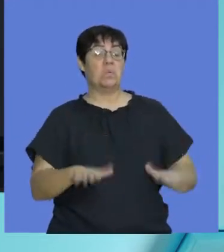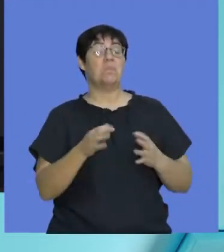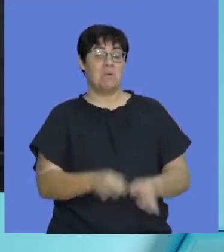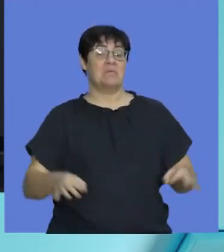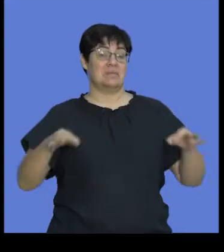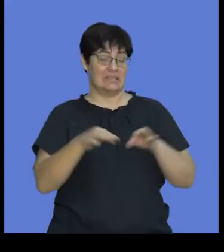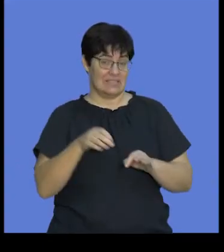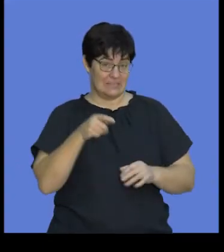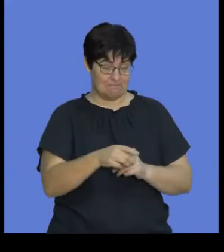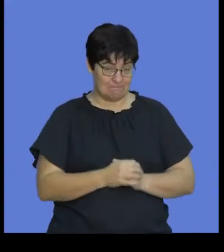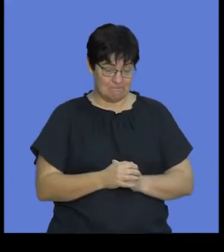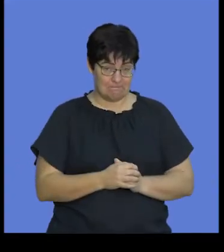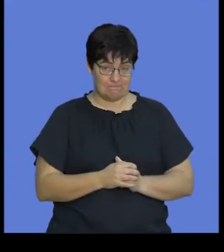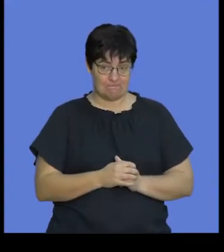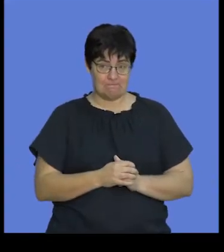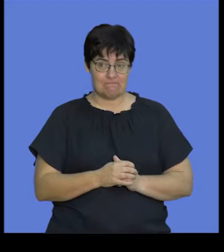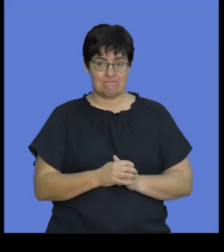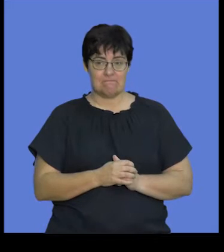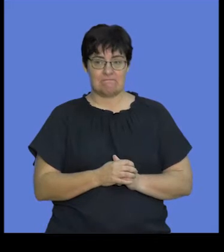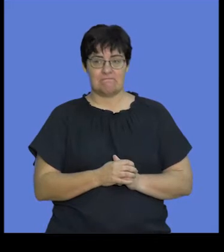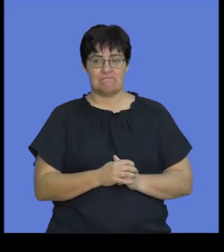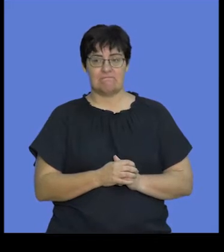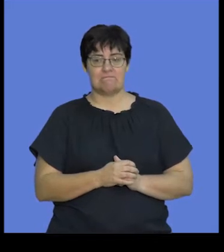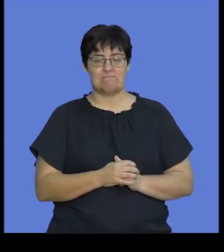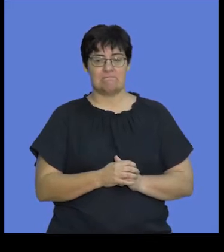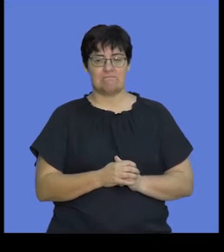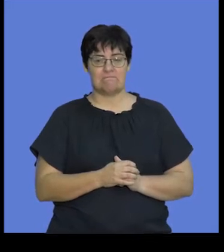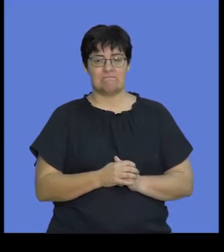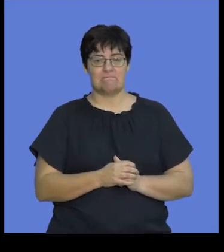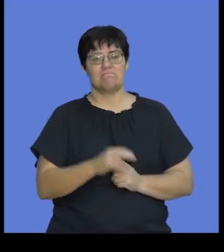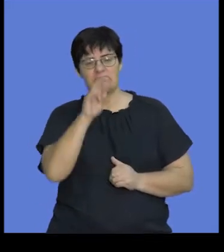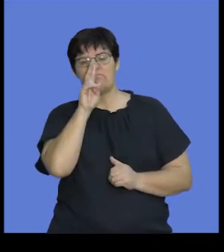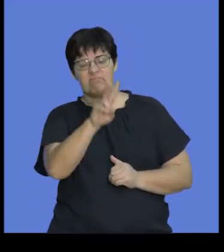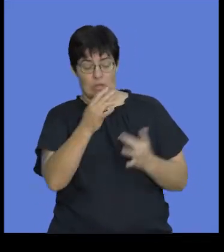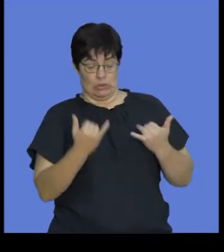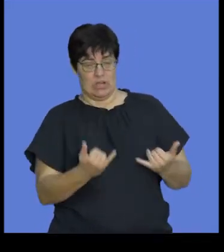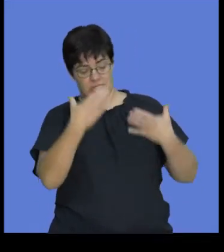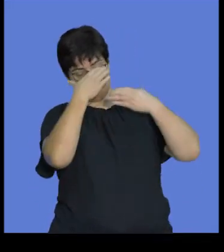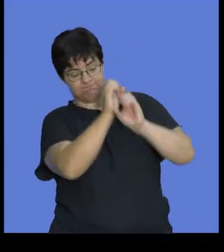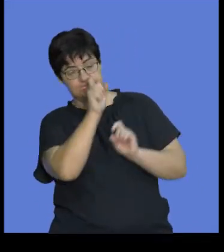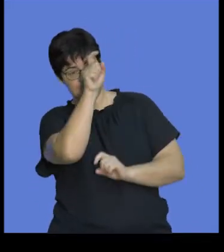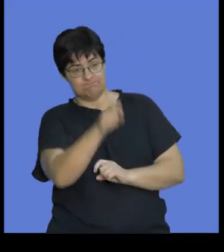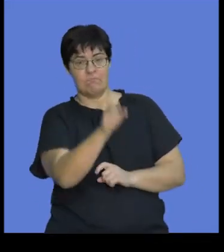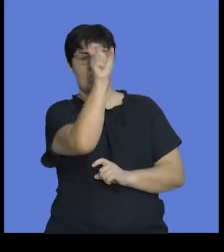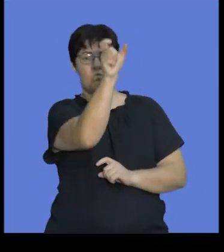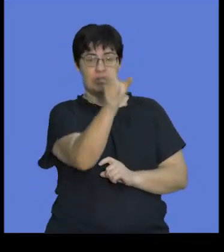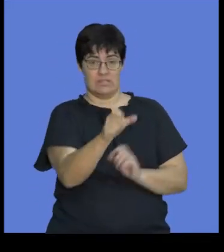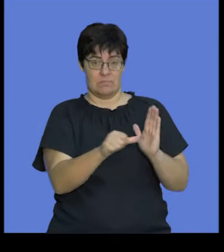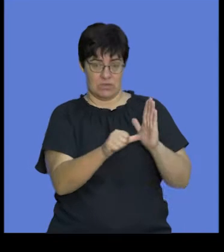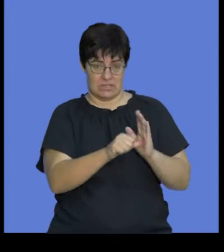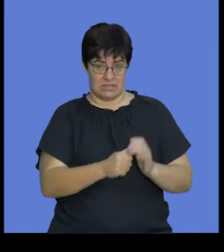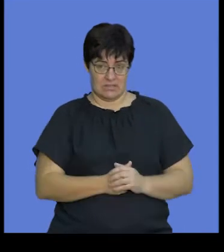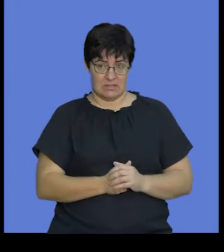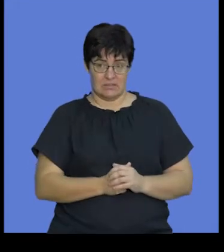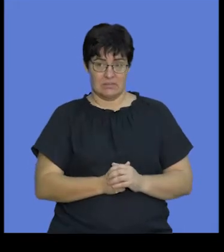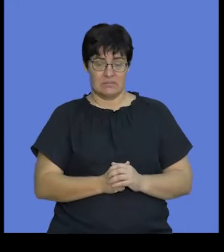section. Then we're going to look for today. Here are our keywords.